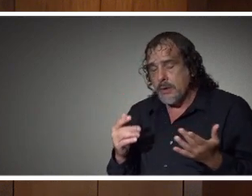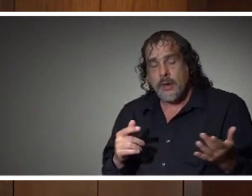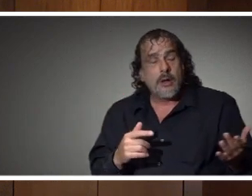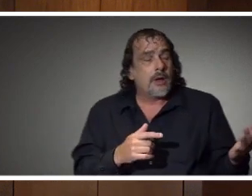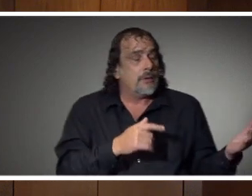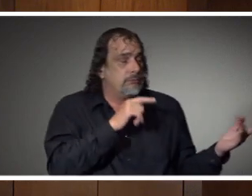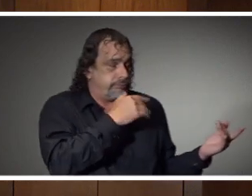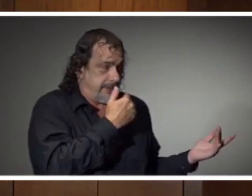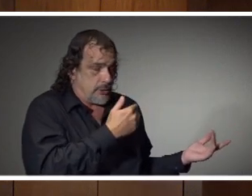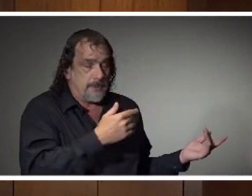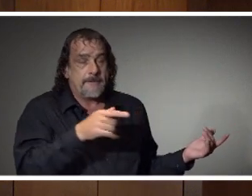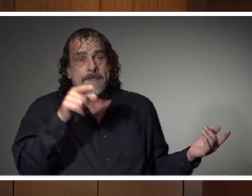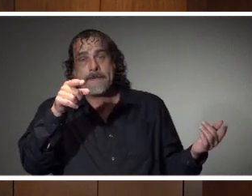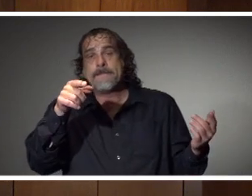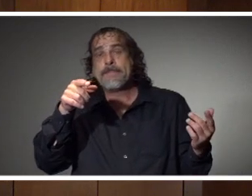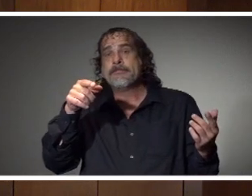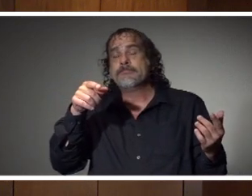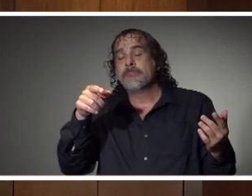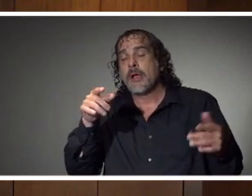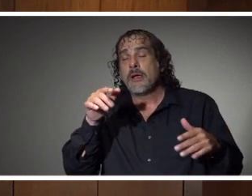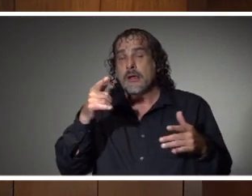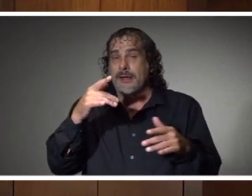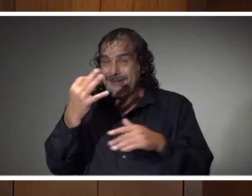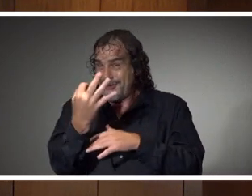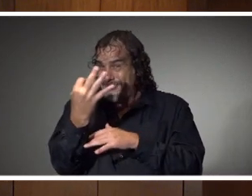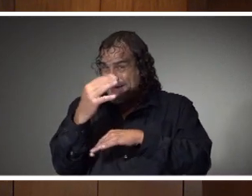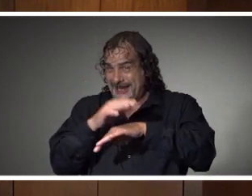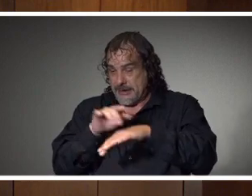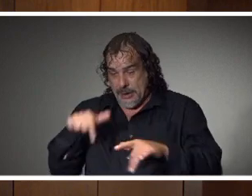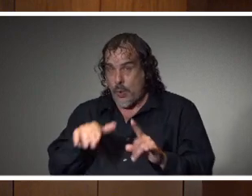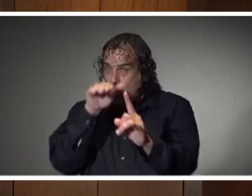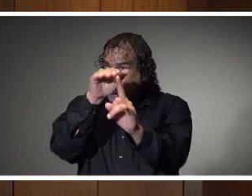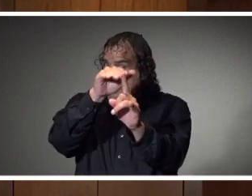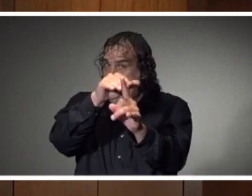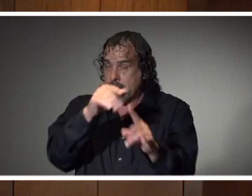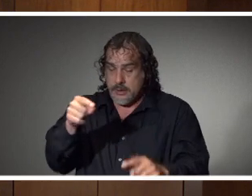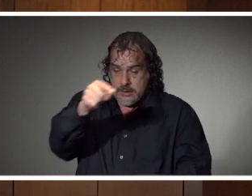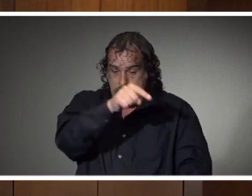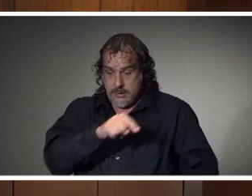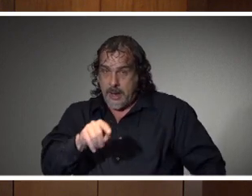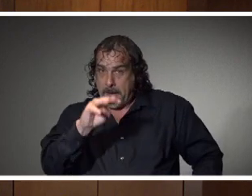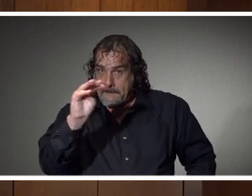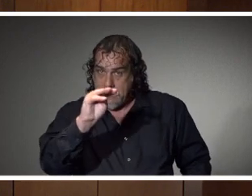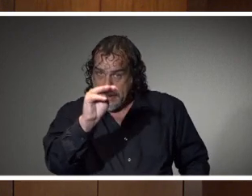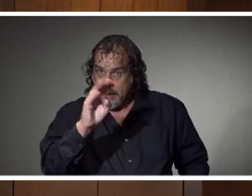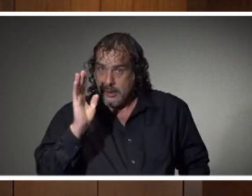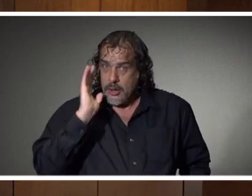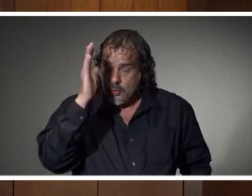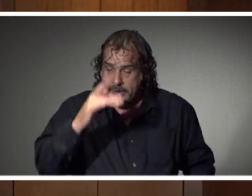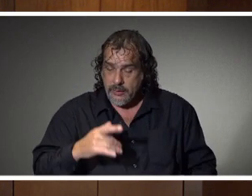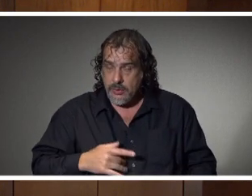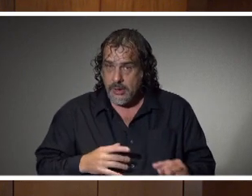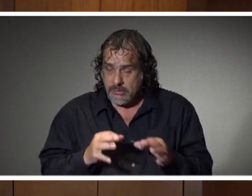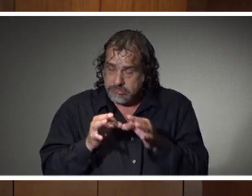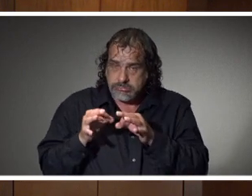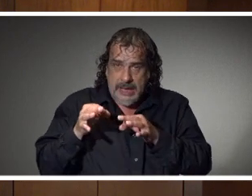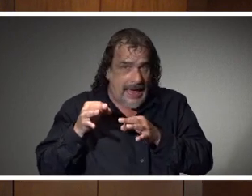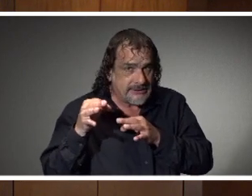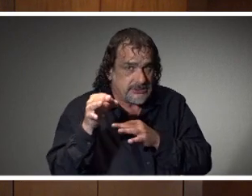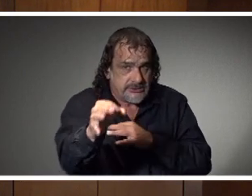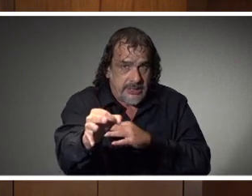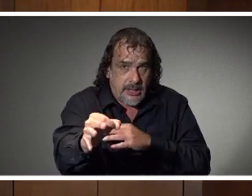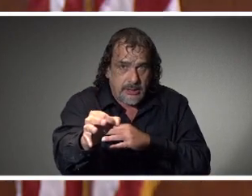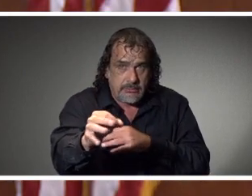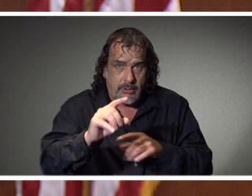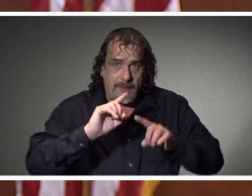reminder, here on Friday afternoon, on Monday, we intend to extend